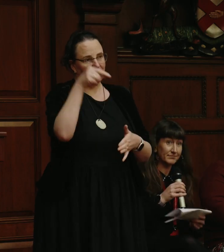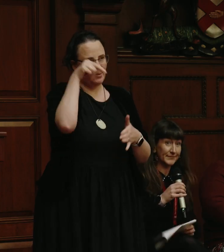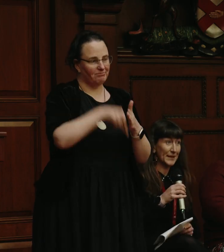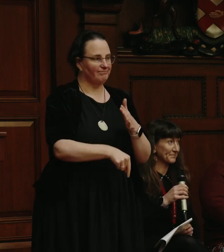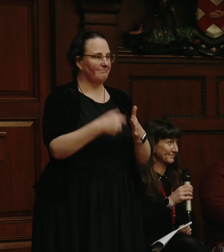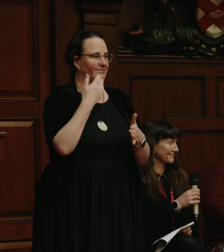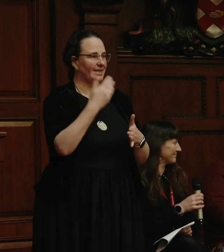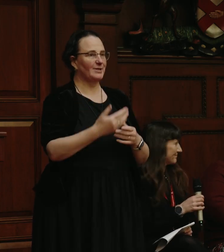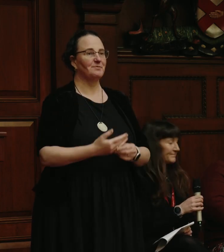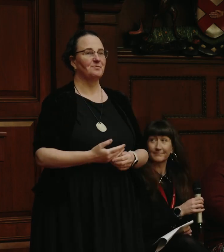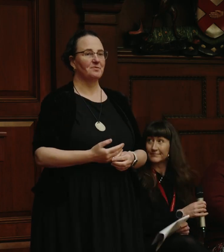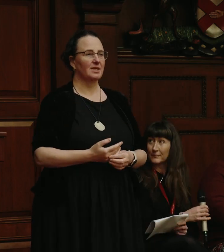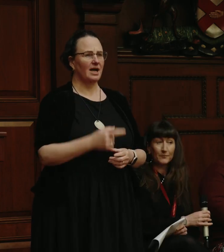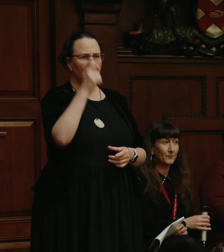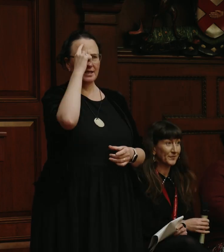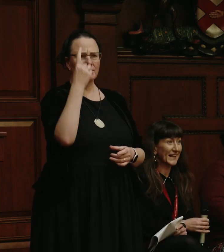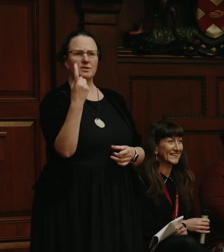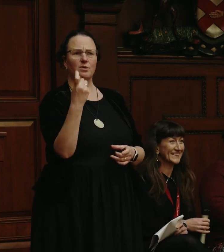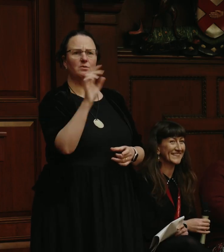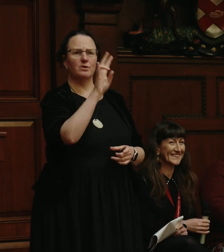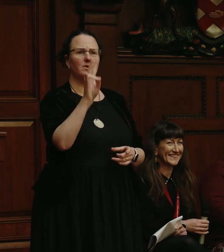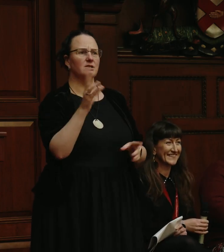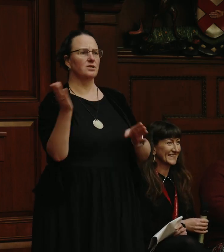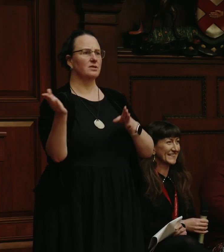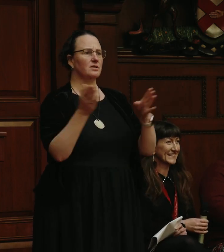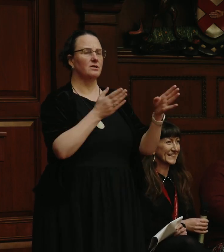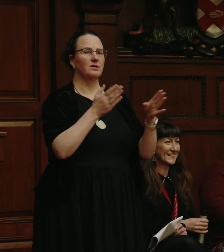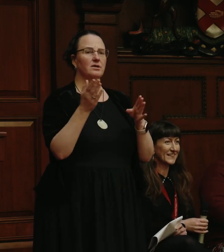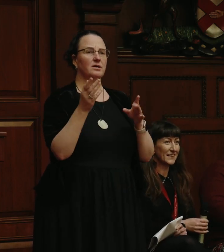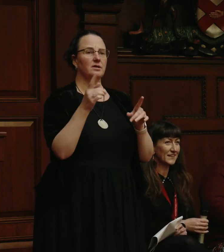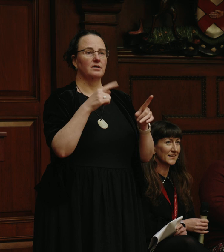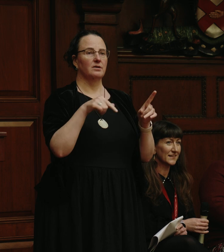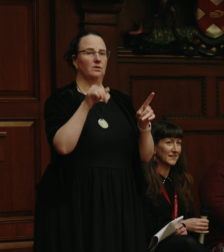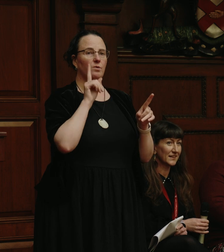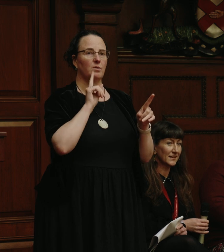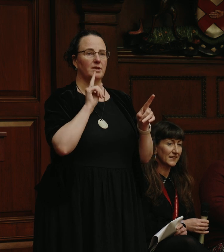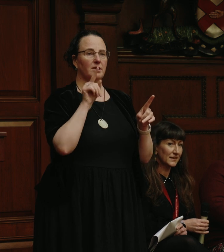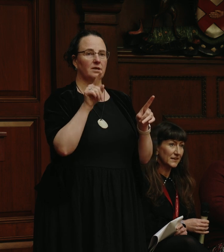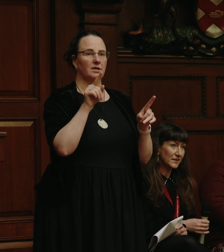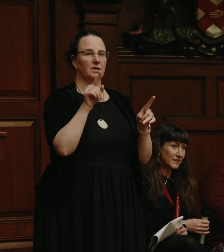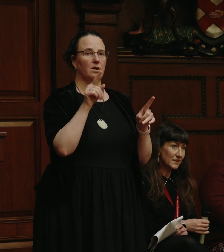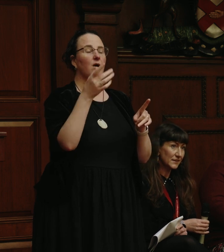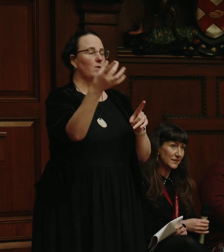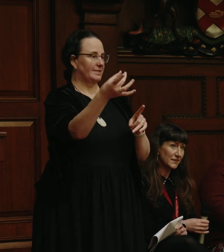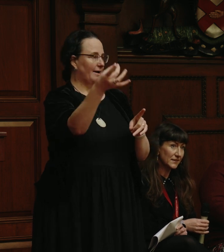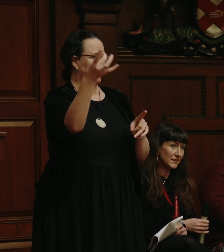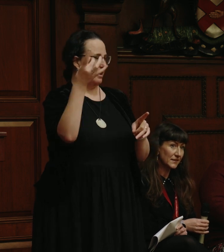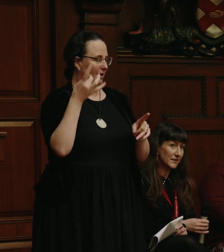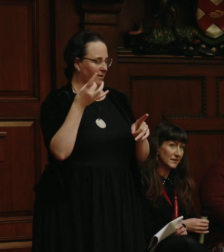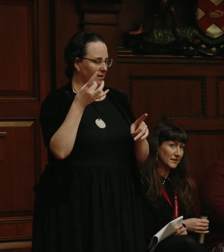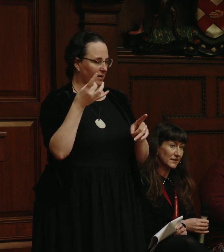great. Thank you very much, Nikki. I think there was a question from the floor. Did I see, Mags? Yeah, I just wanted to ask, was there any connection between